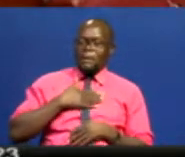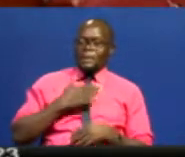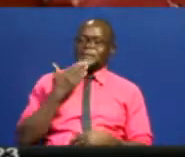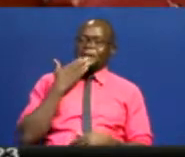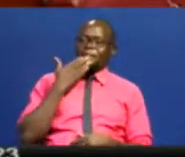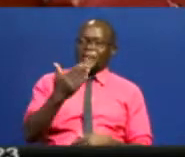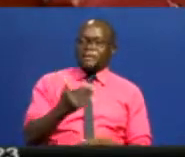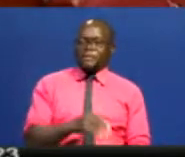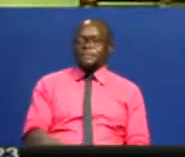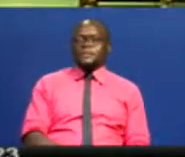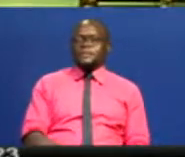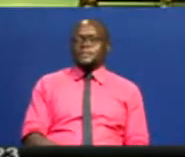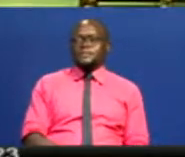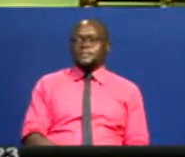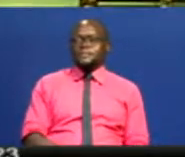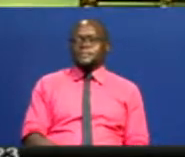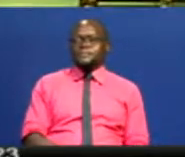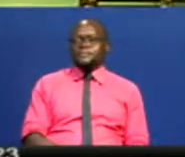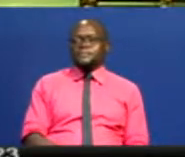Speaker.